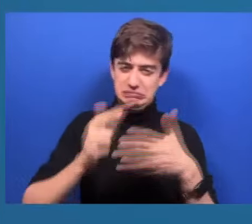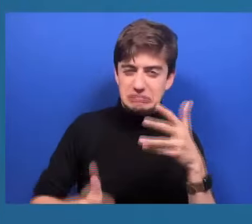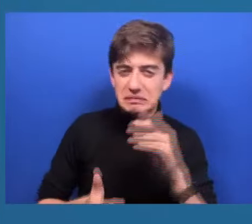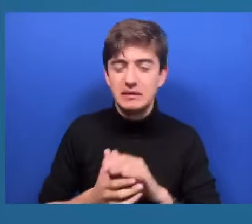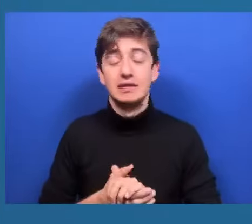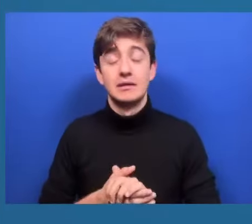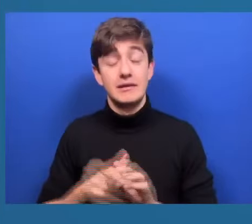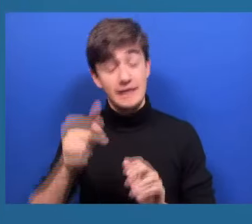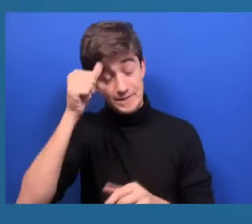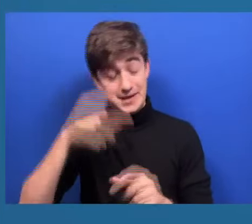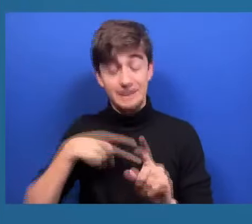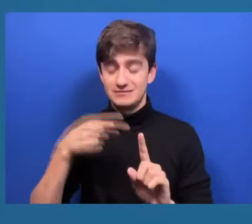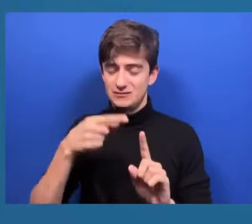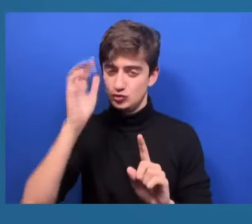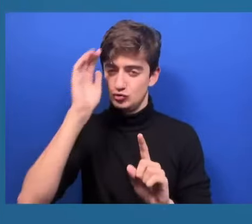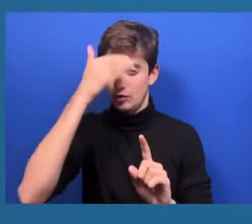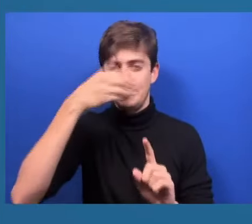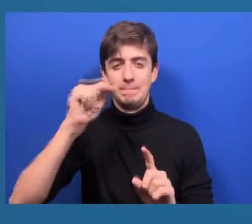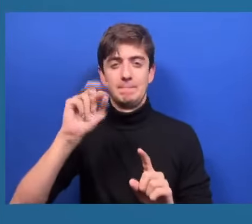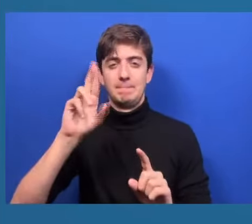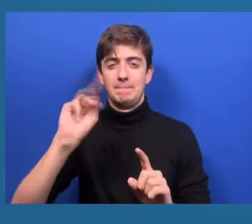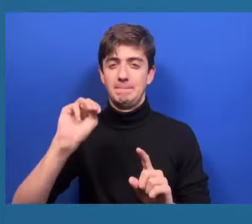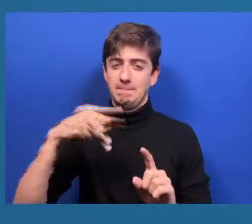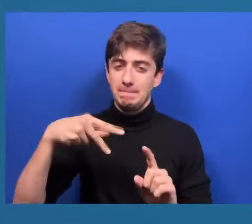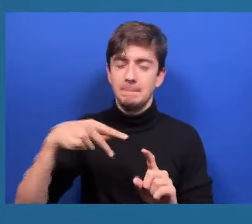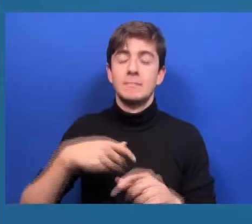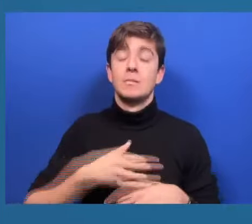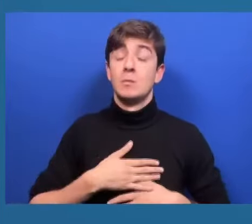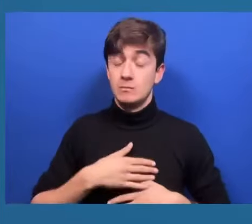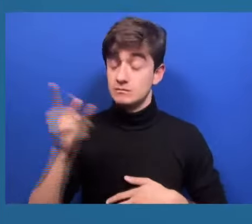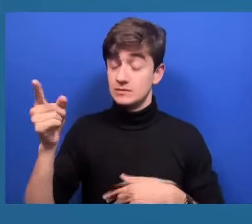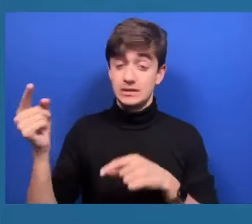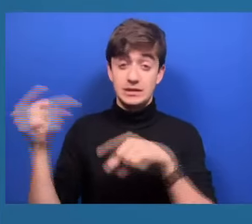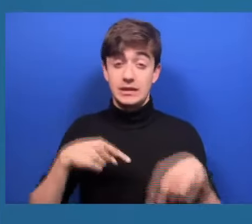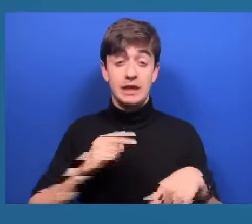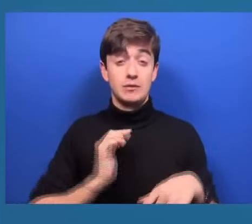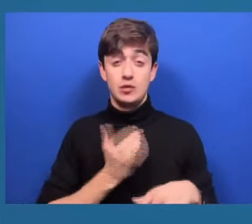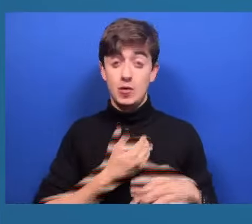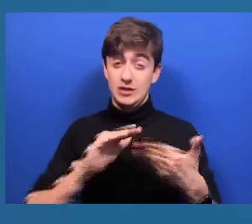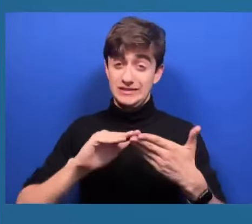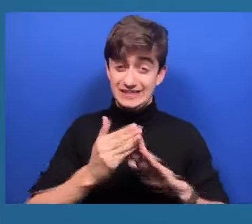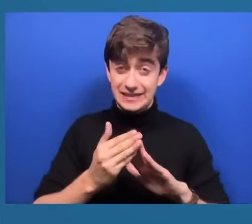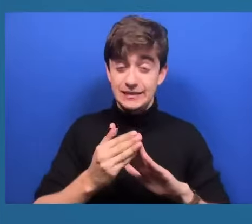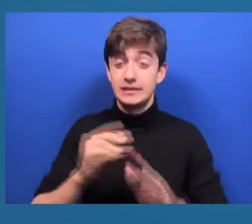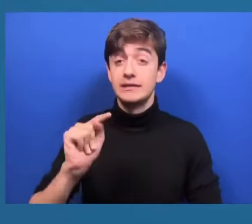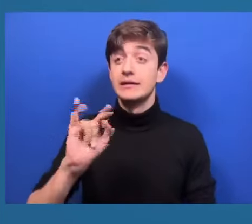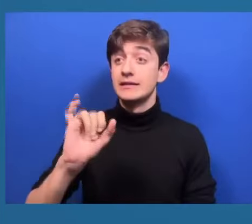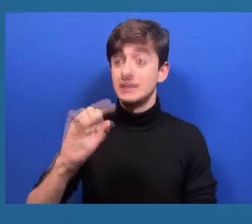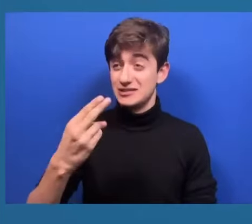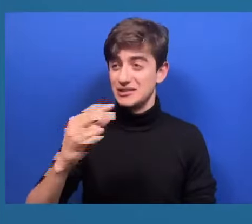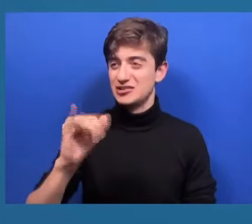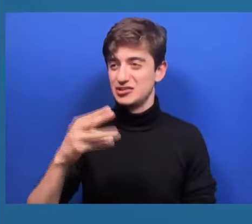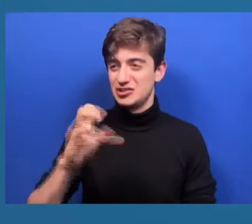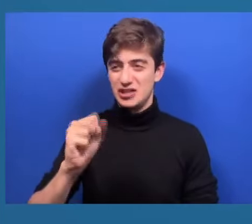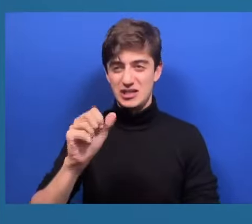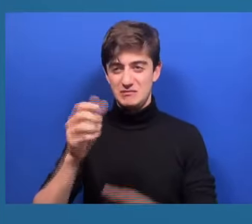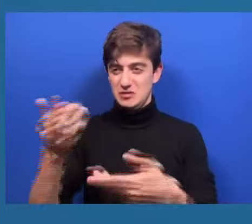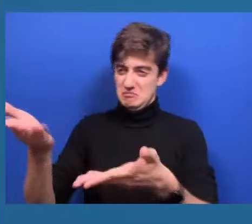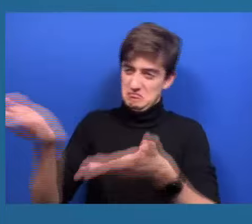man is Donald Trump. And he came to our city, and Tish James brought him to justice, and now he